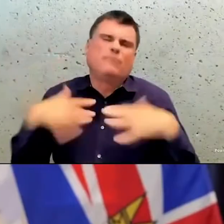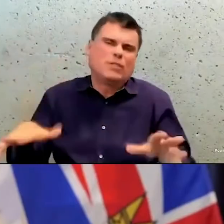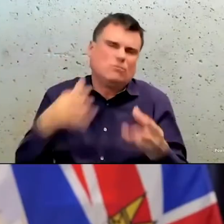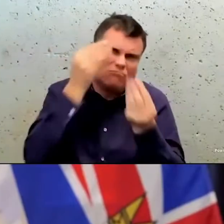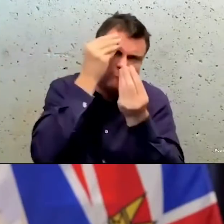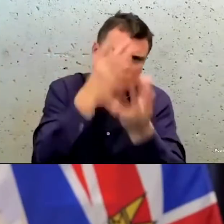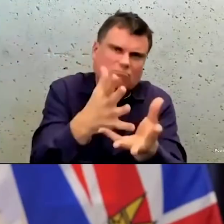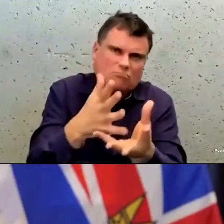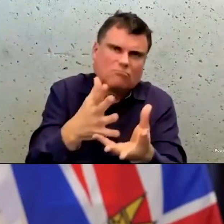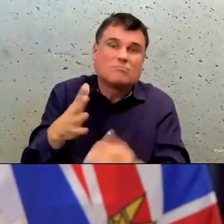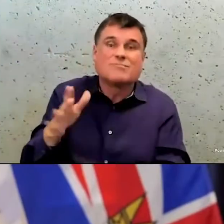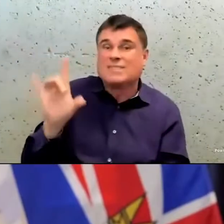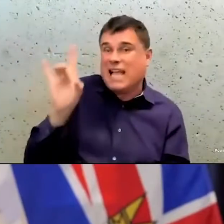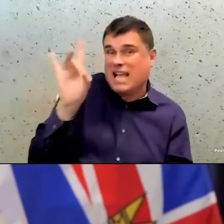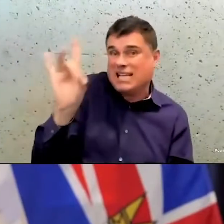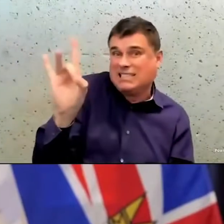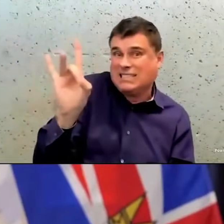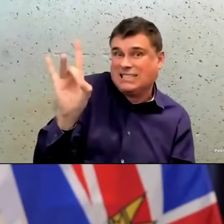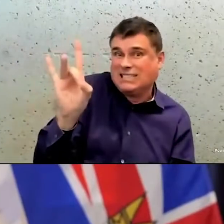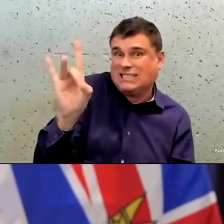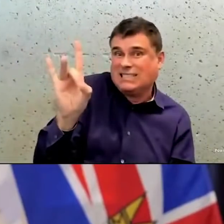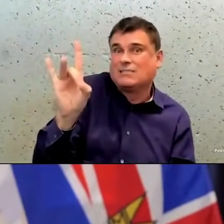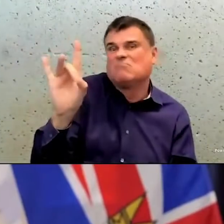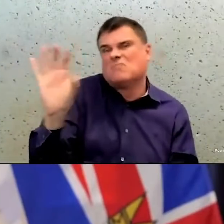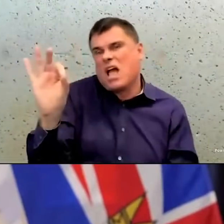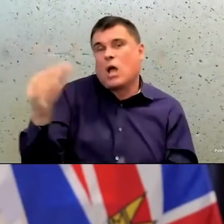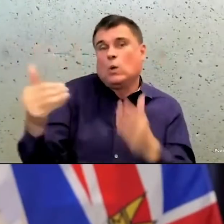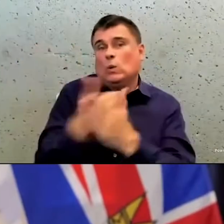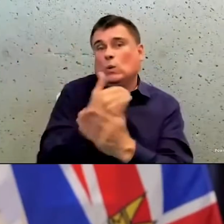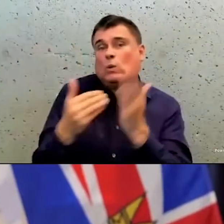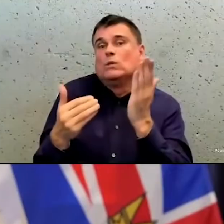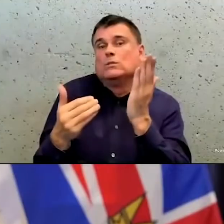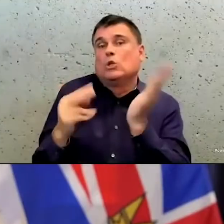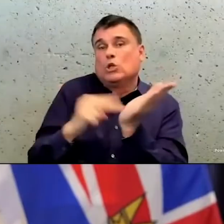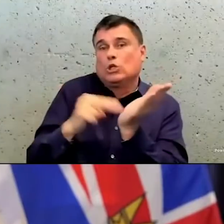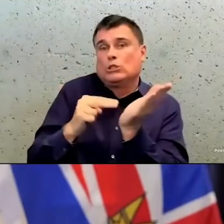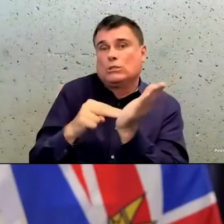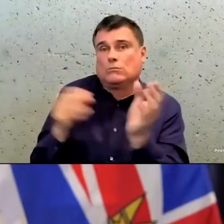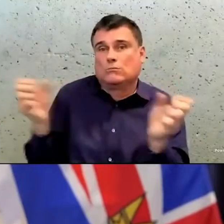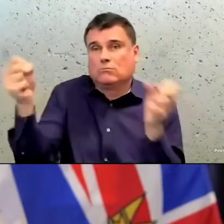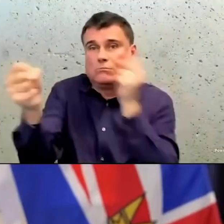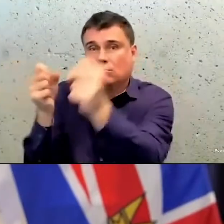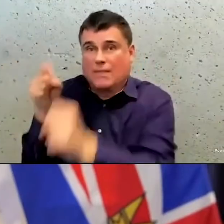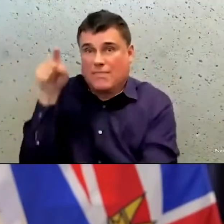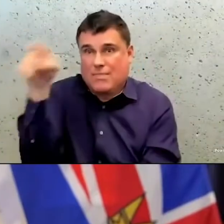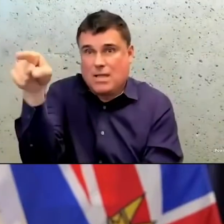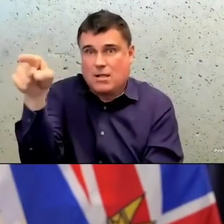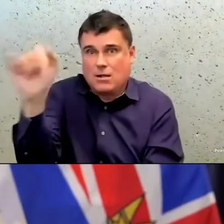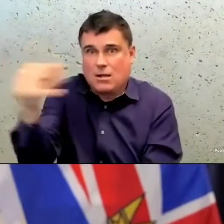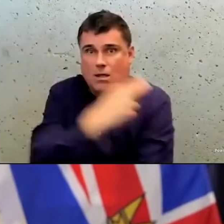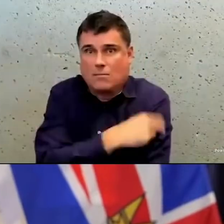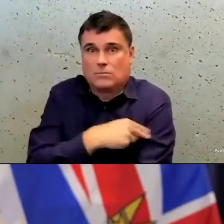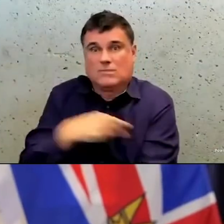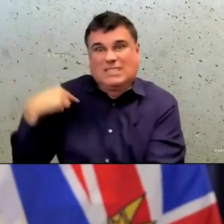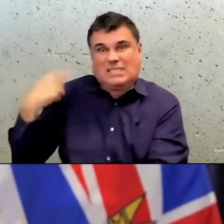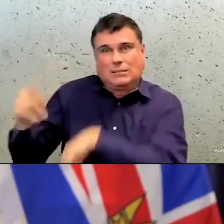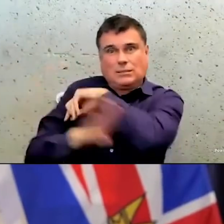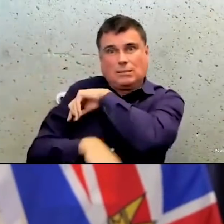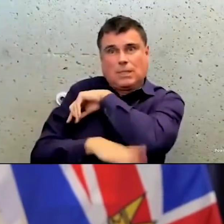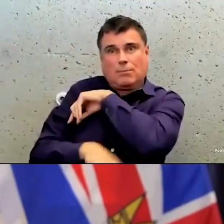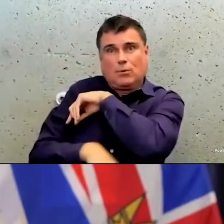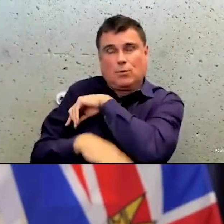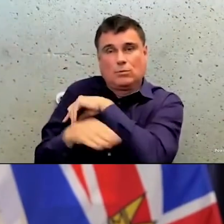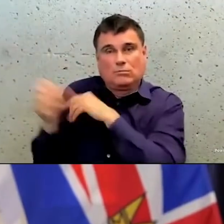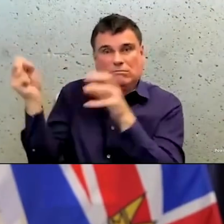include 89 new registered nurses, LPNs, and healthcare assistant staff have been onboarded since September 13, 2021